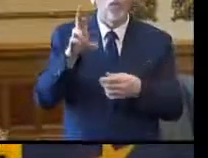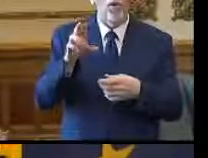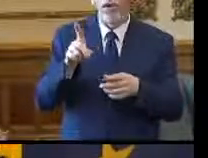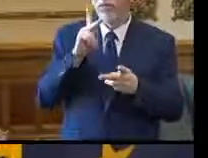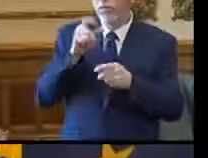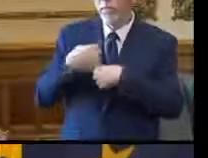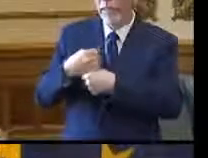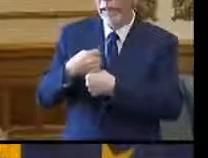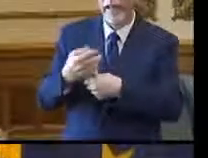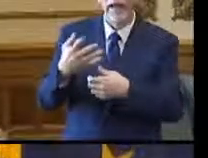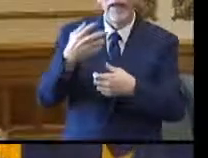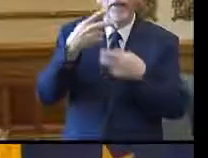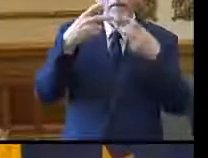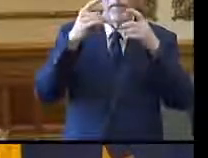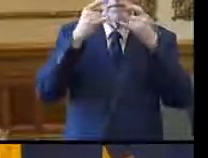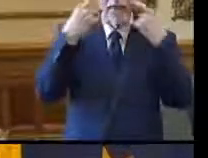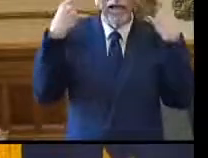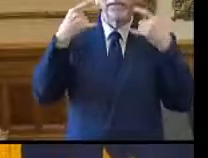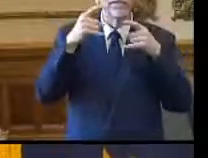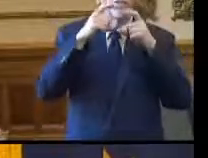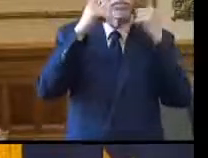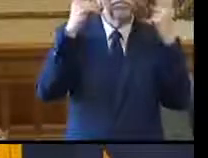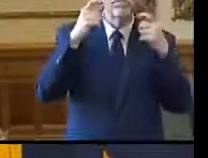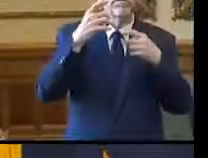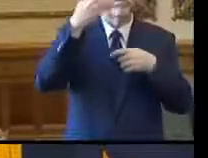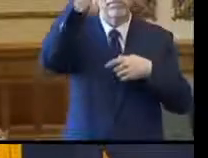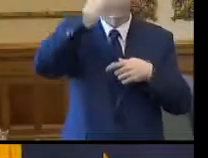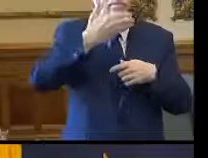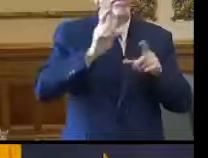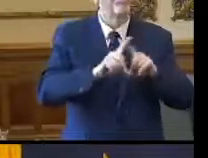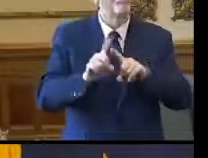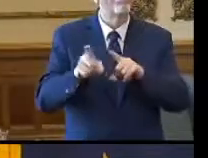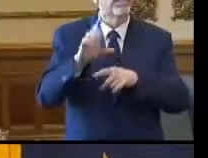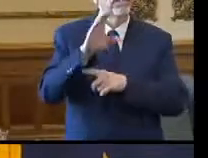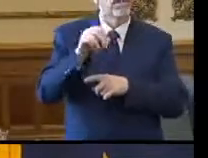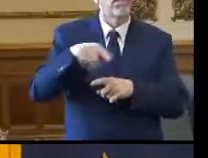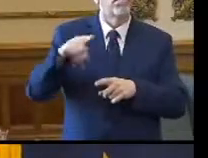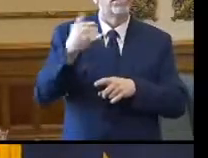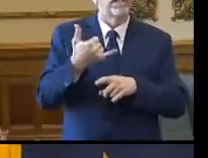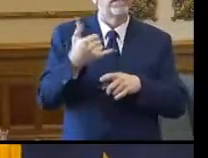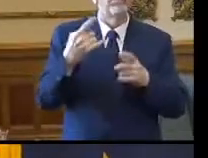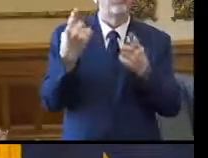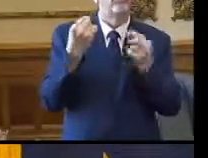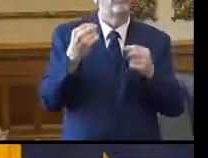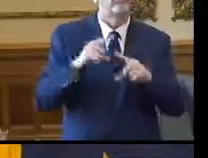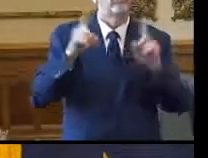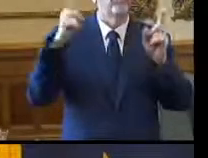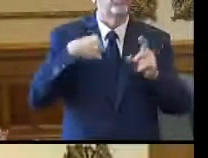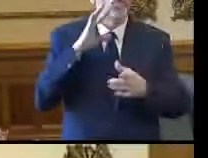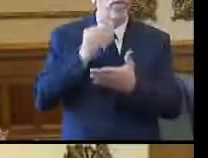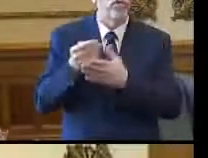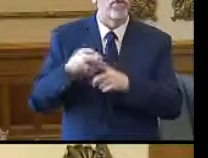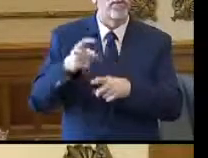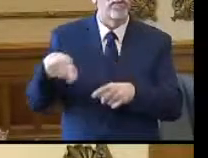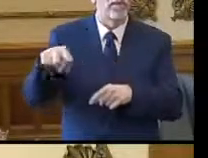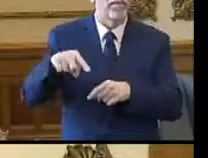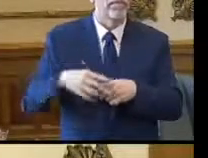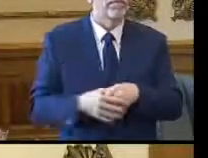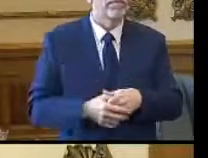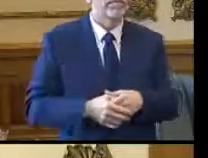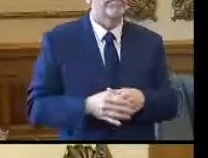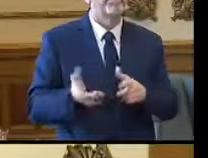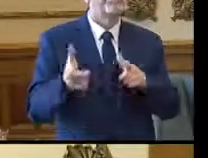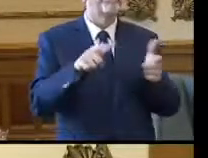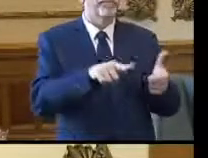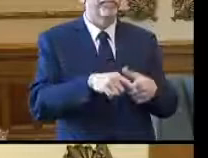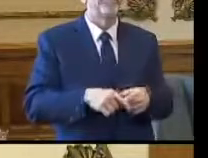their to make family rooms or to make masks. These are face shields. These are Hoosier companies that have stepped up, and we will make those purchases. So in terms